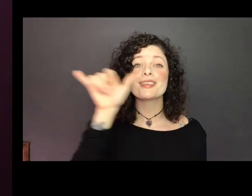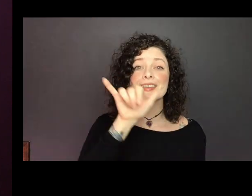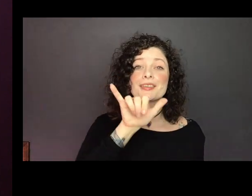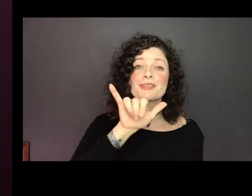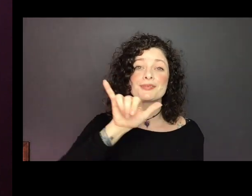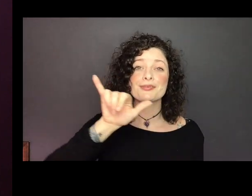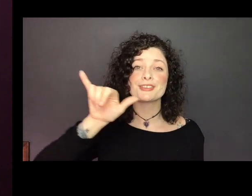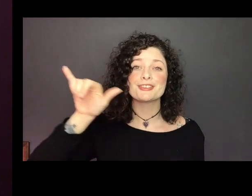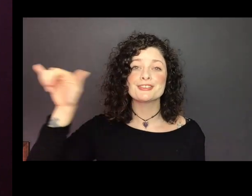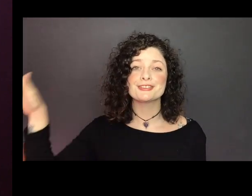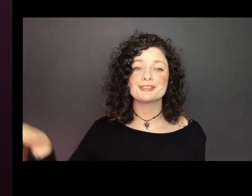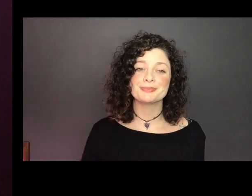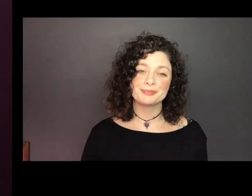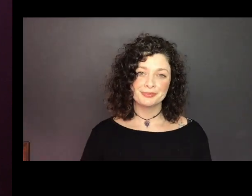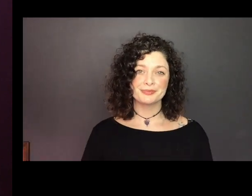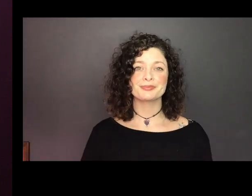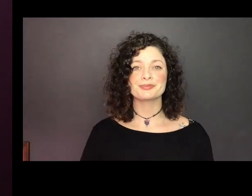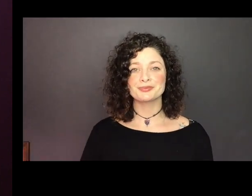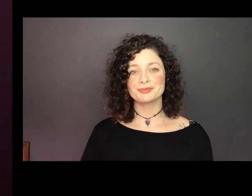here forever.